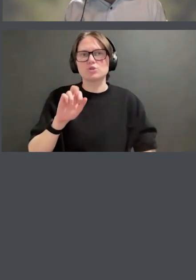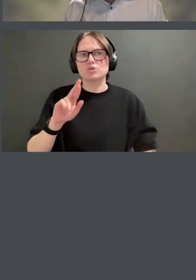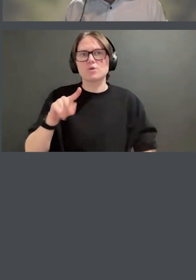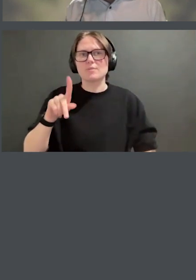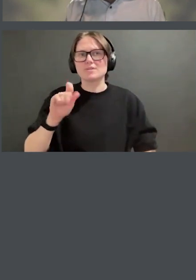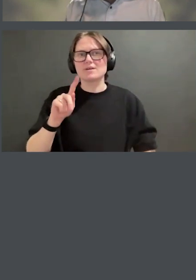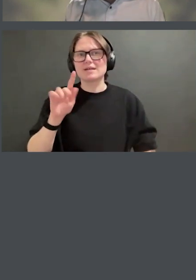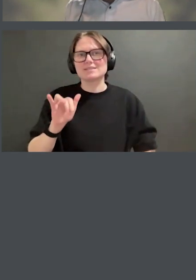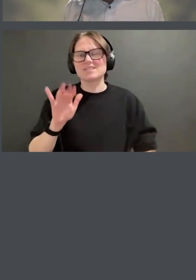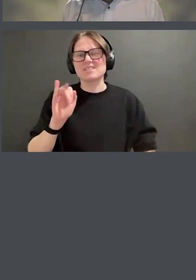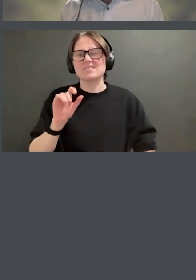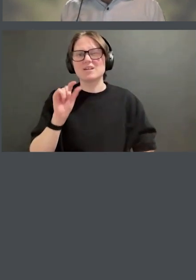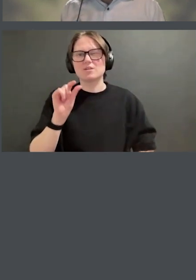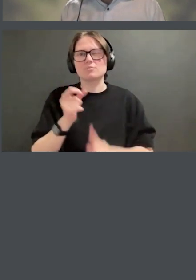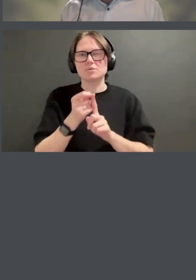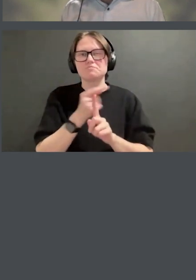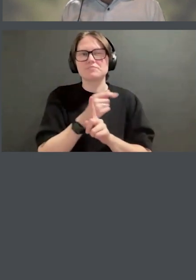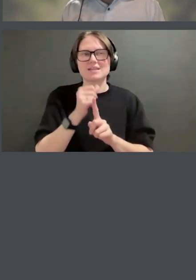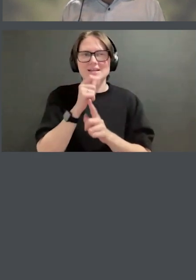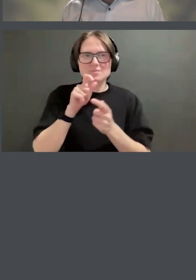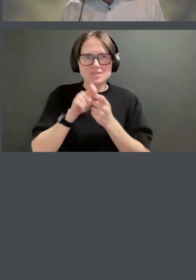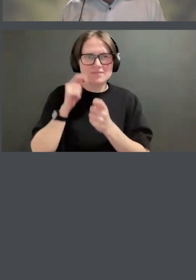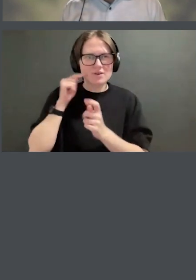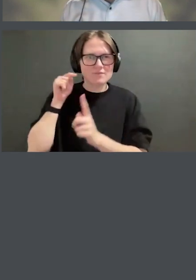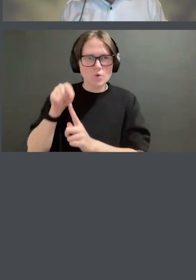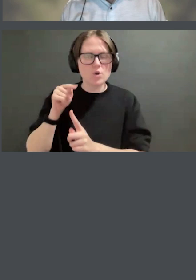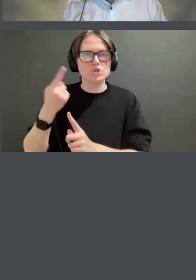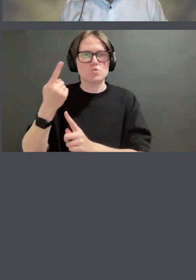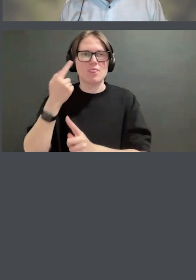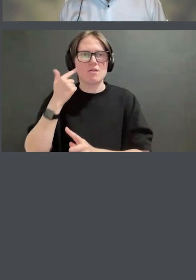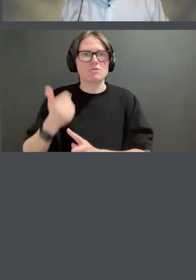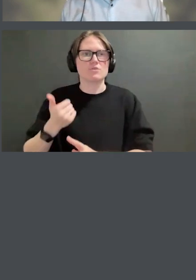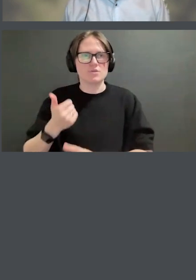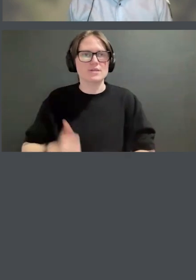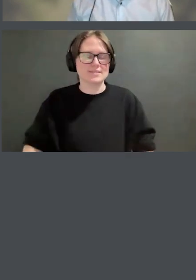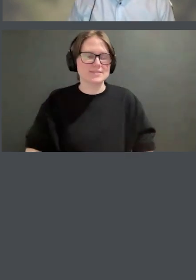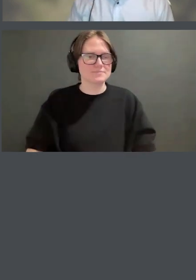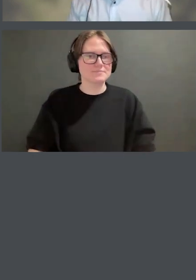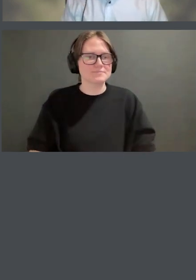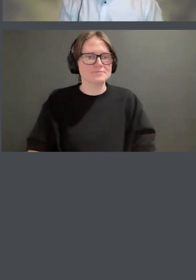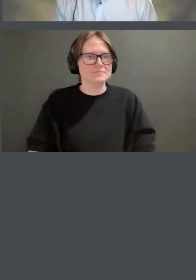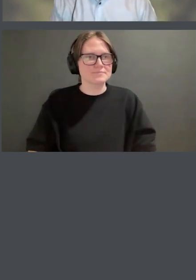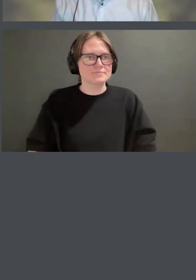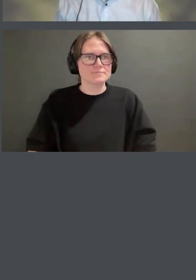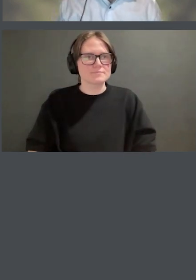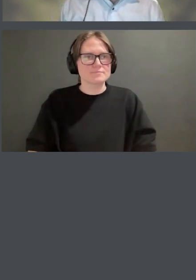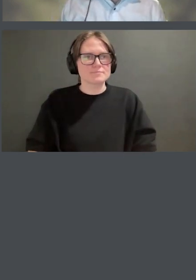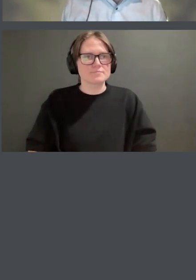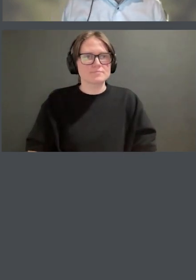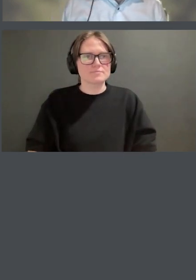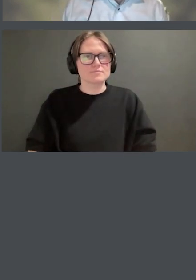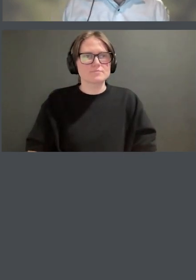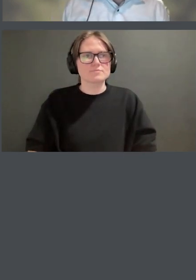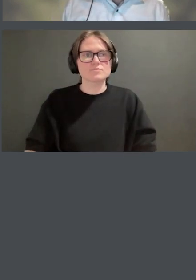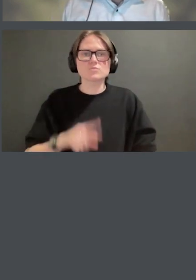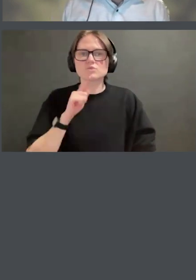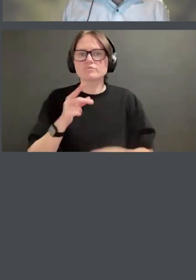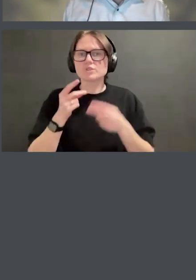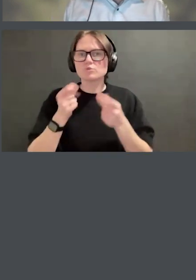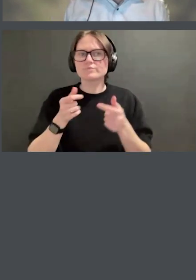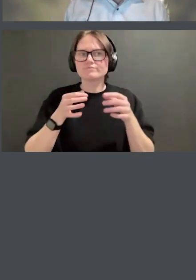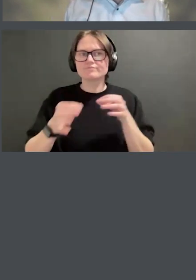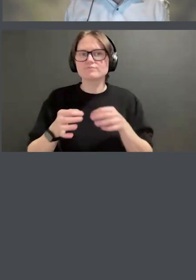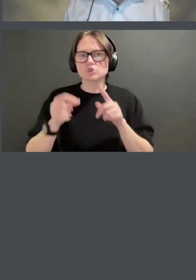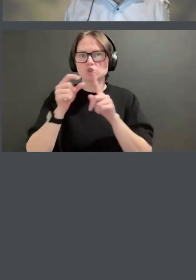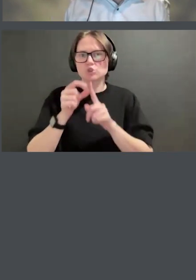not specific to patients with unilateral hearing loss. And just really quick on terms, I'm